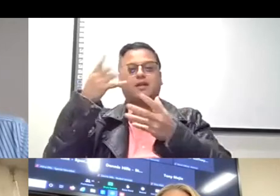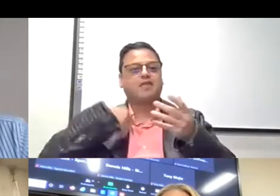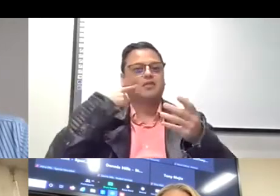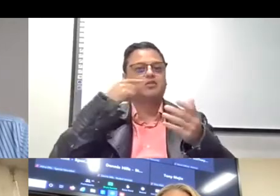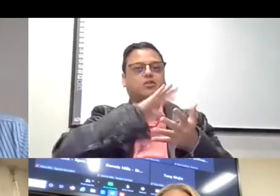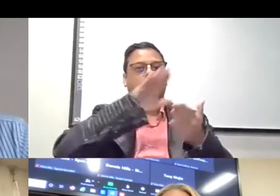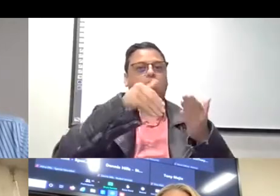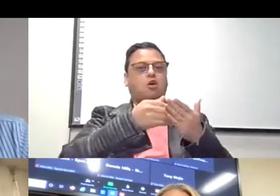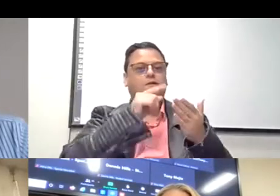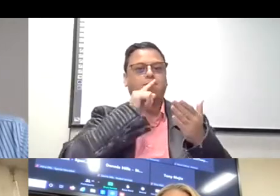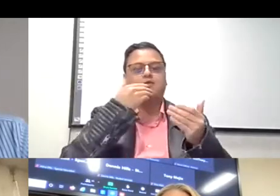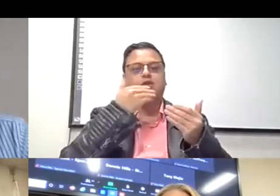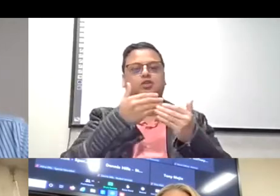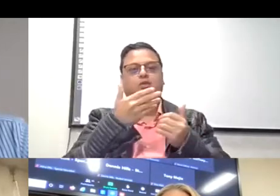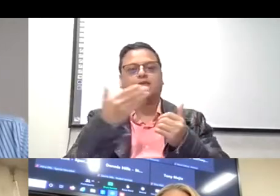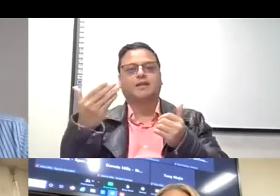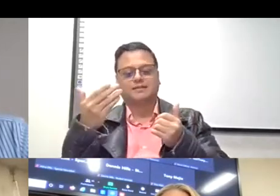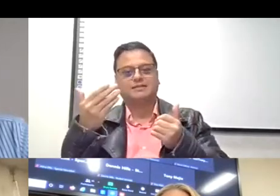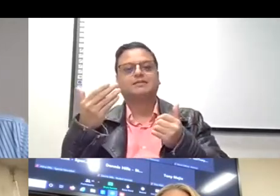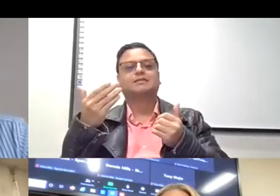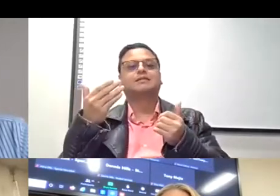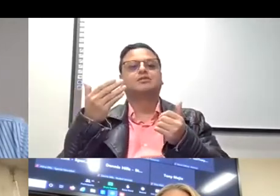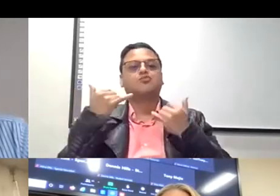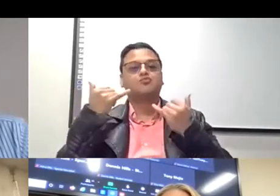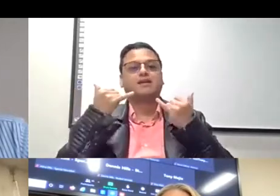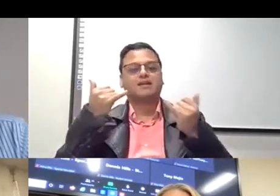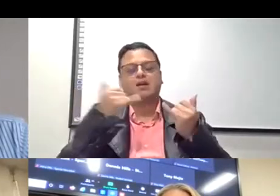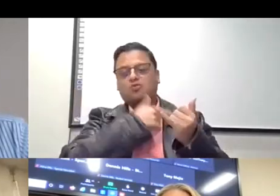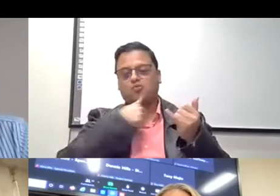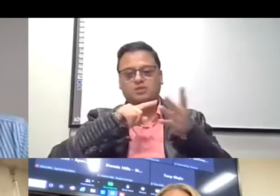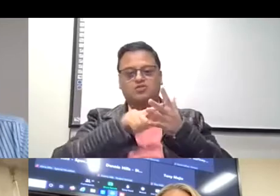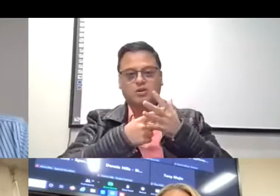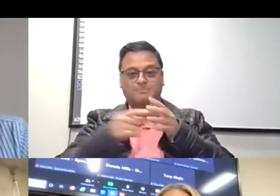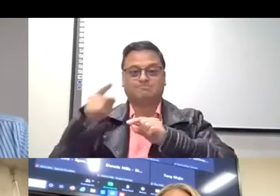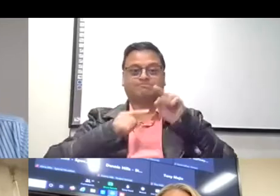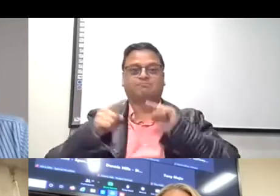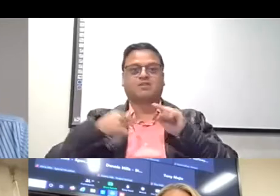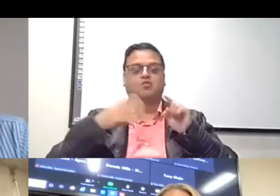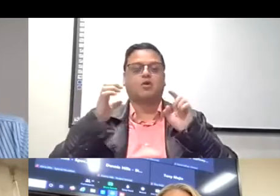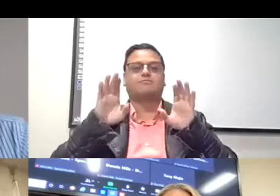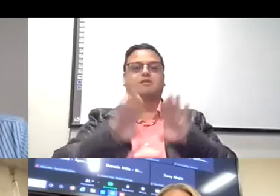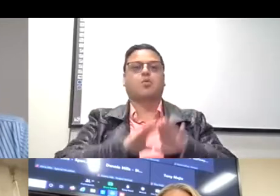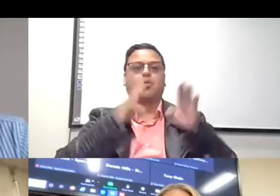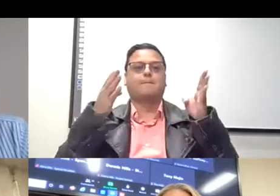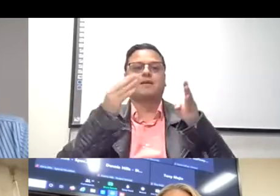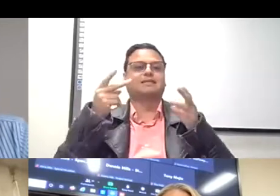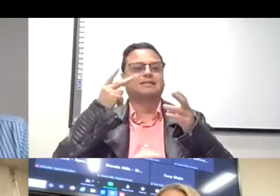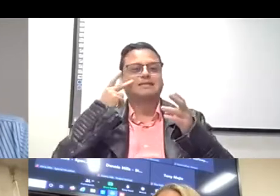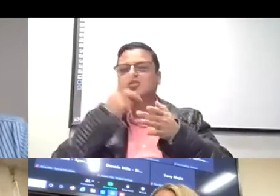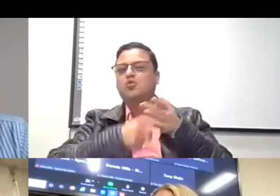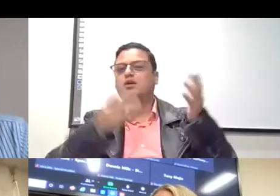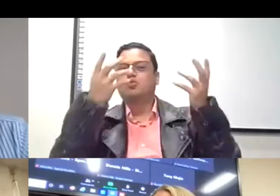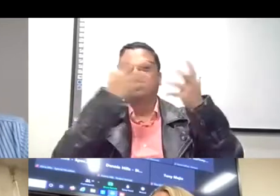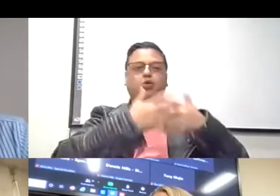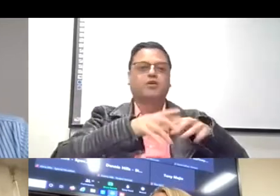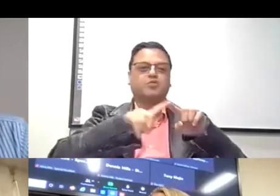all really good things. At the moment, as we start to go back to it, I would just want to be open and kind of see what works and doesn't work